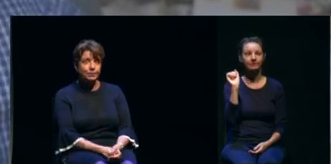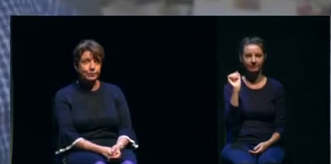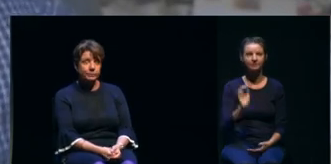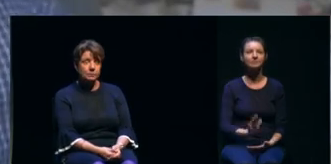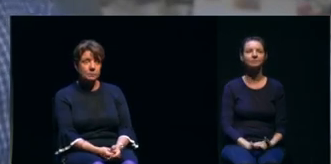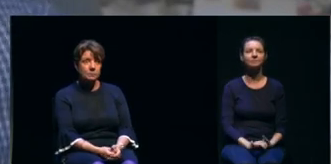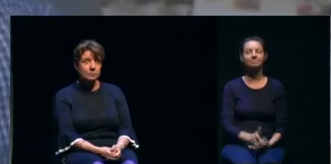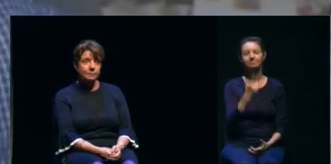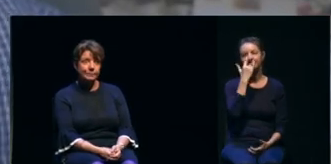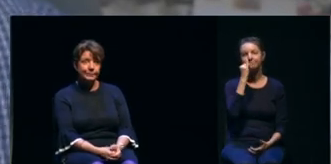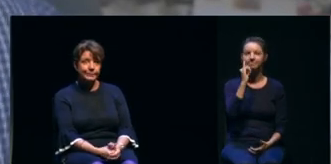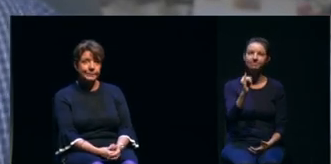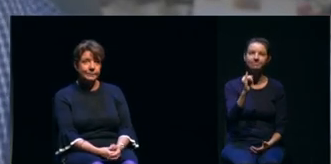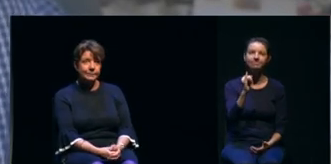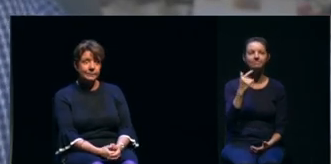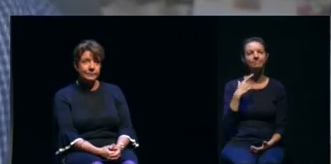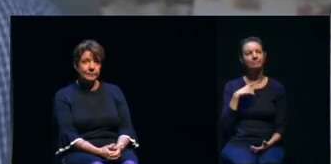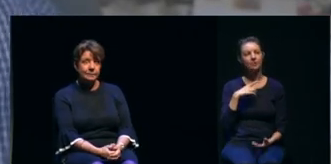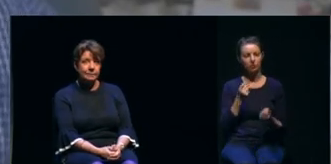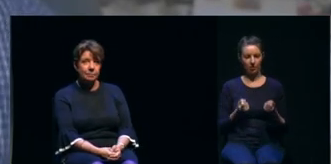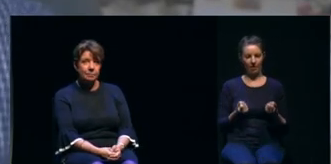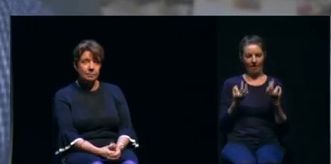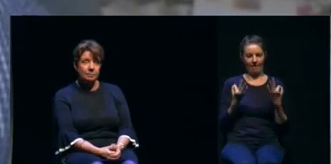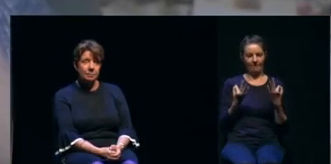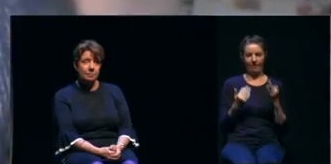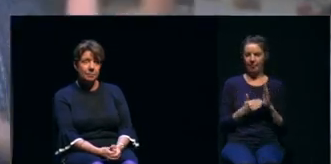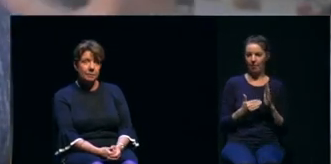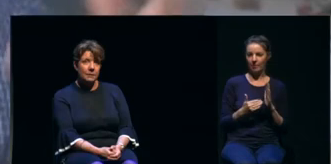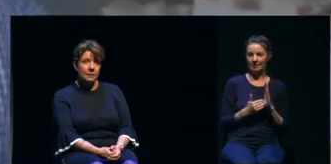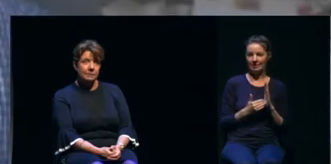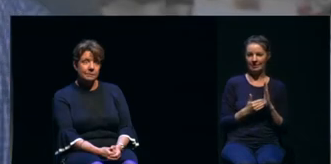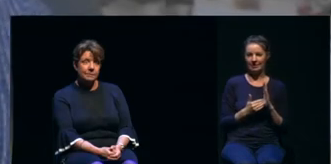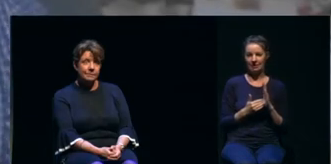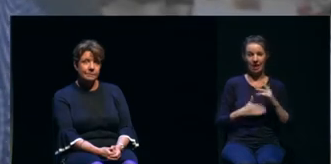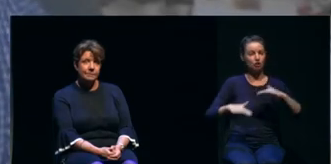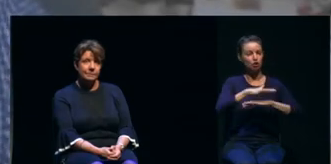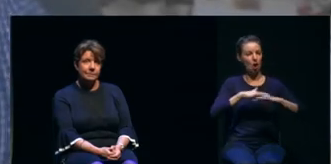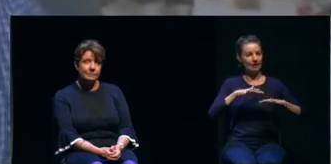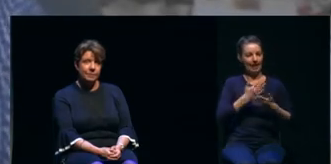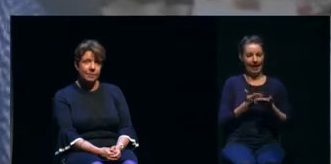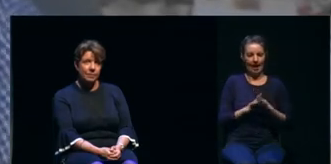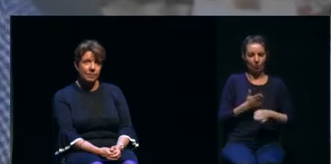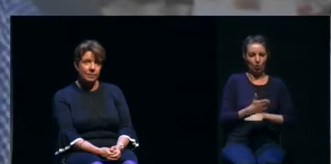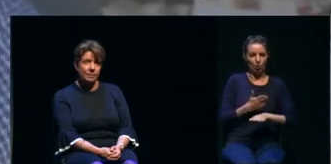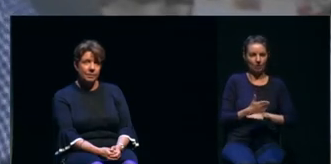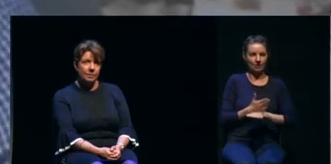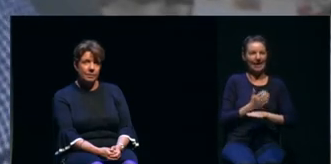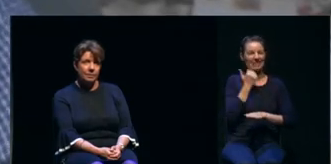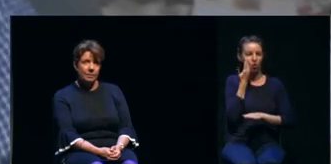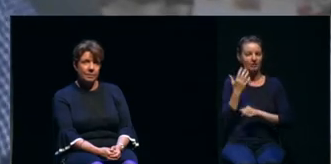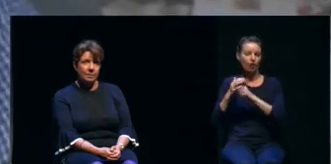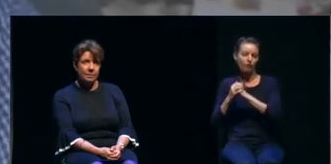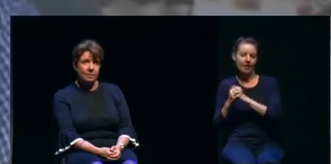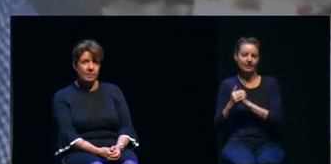And unfortunately, because we don't have that at the moment, it's still in society in the way that we do it, is it's a friend repeatedly going up to